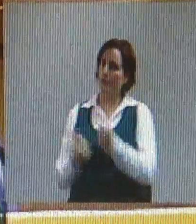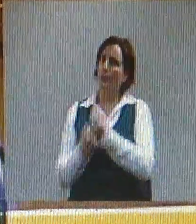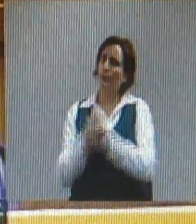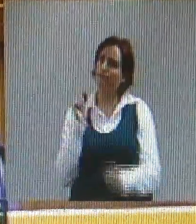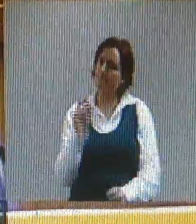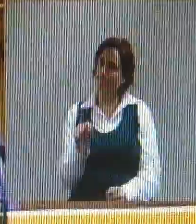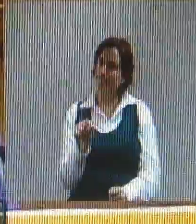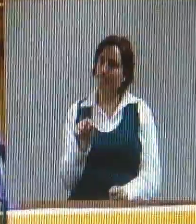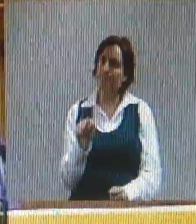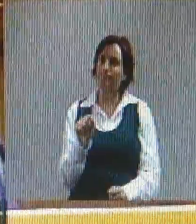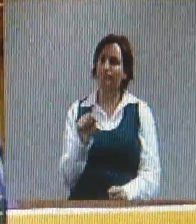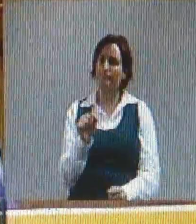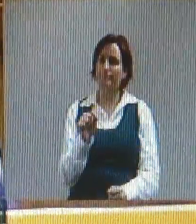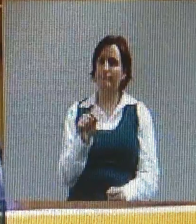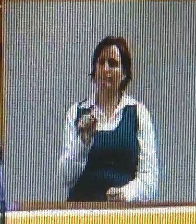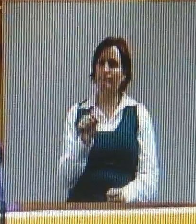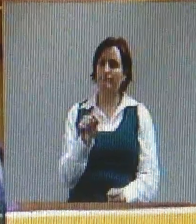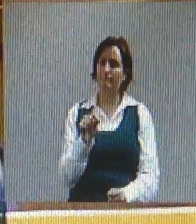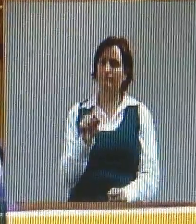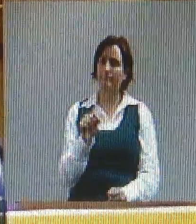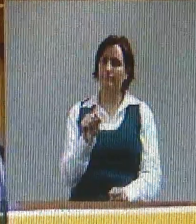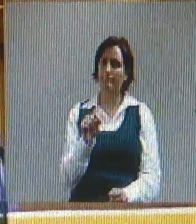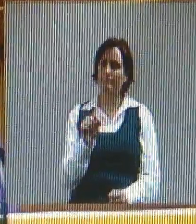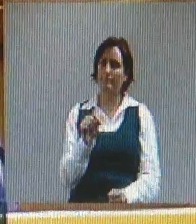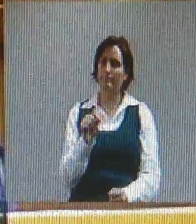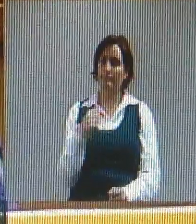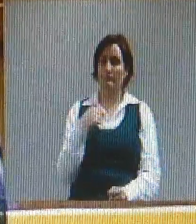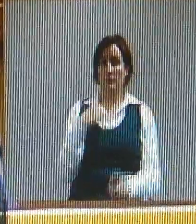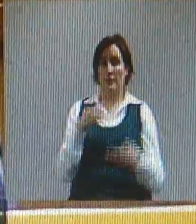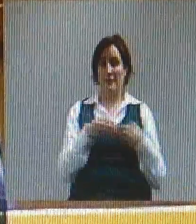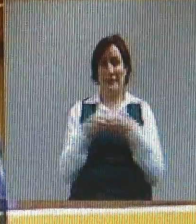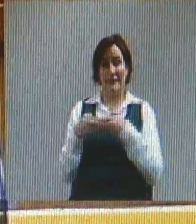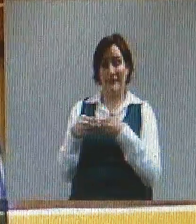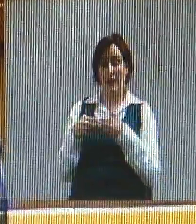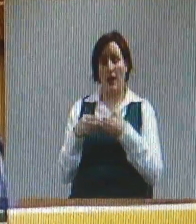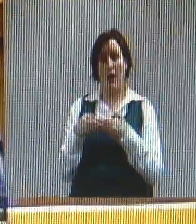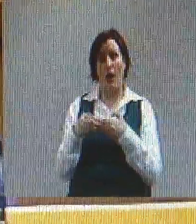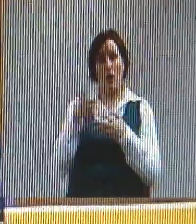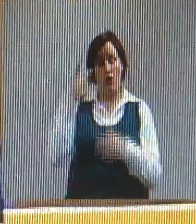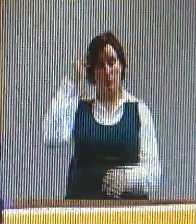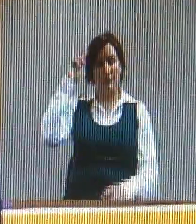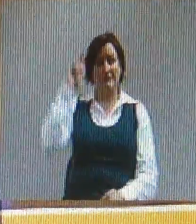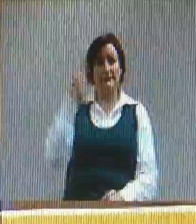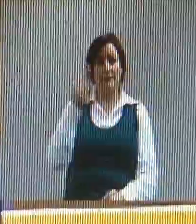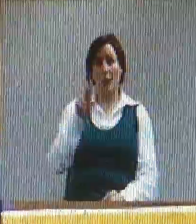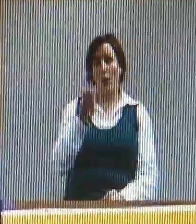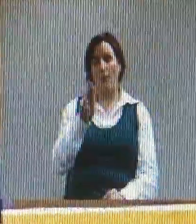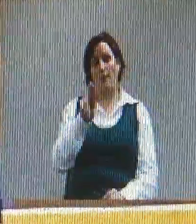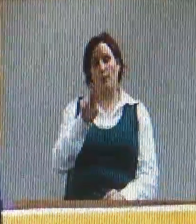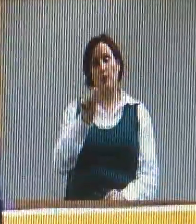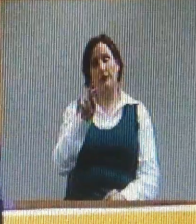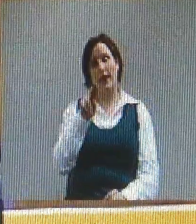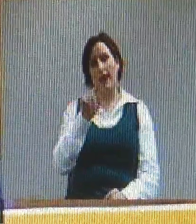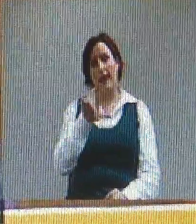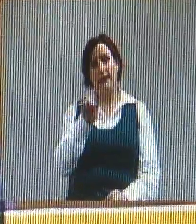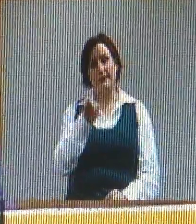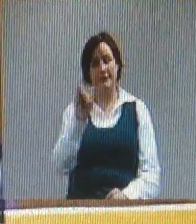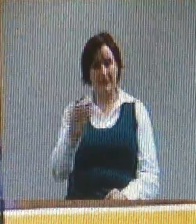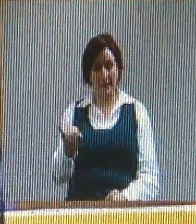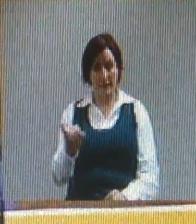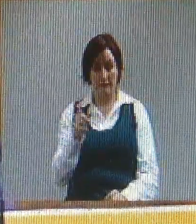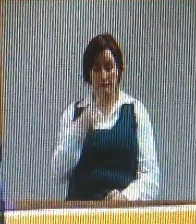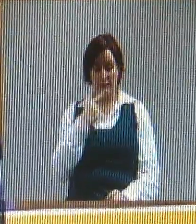in particular by our leader, Prince Mangosuthu Buthelezi, who recently said